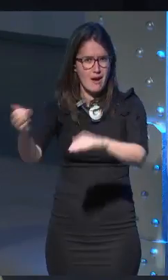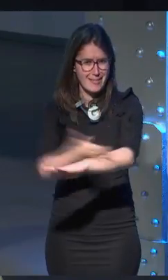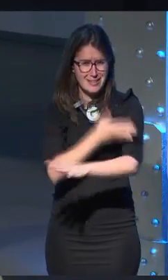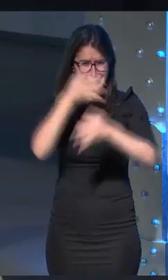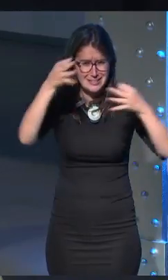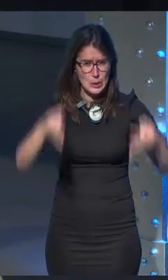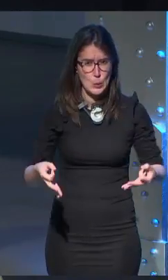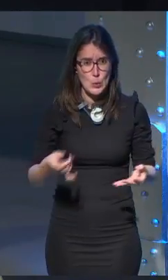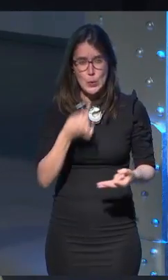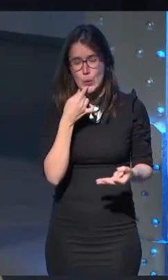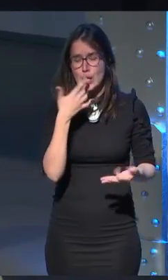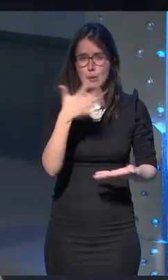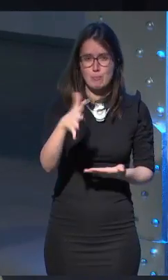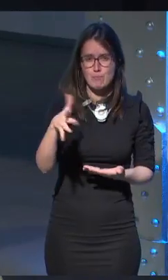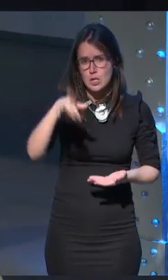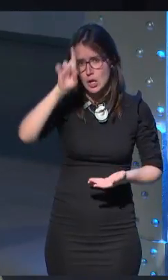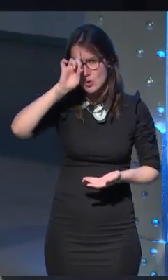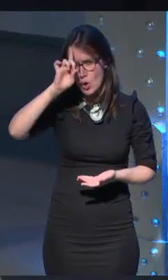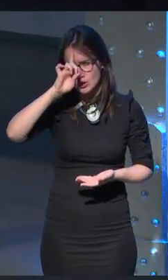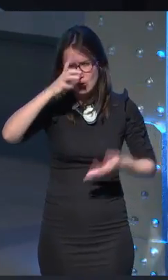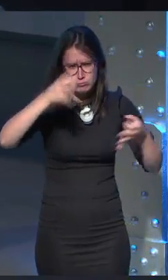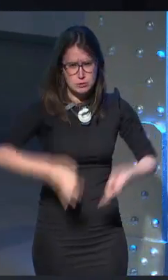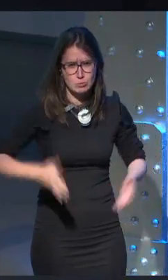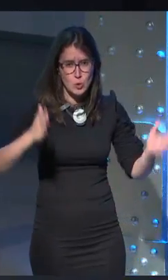maybe. Now if we found money on Mars,